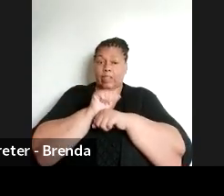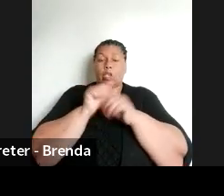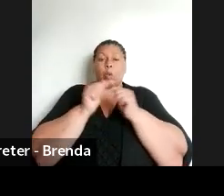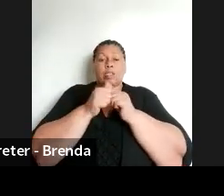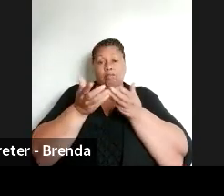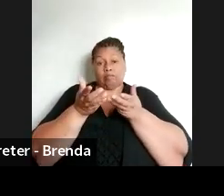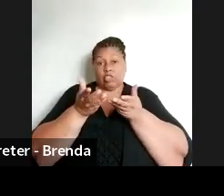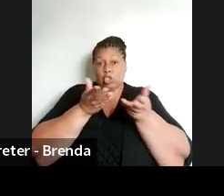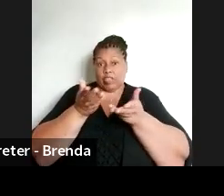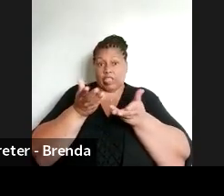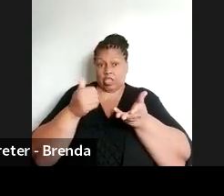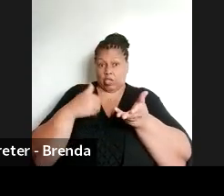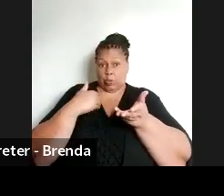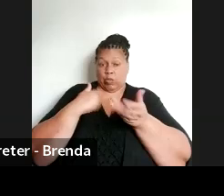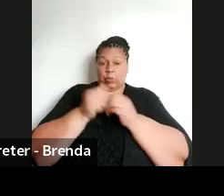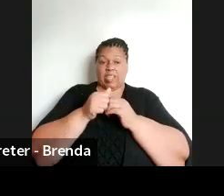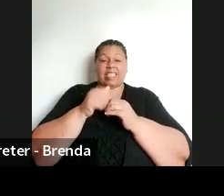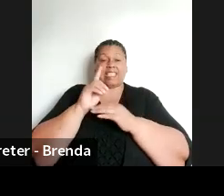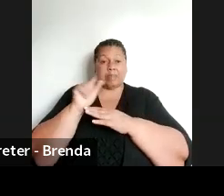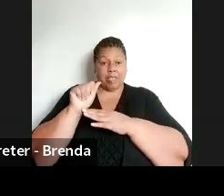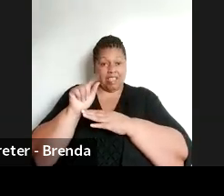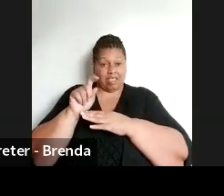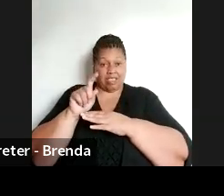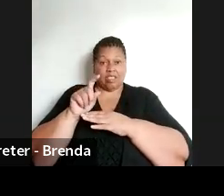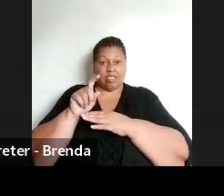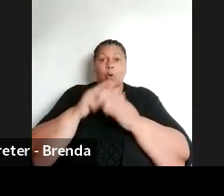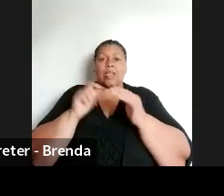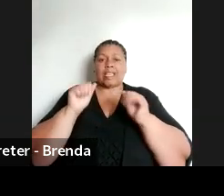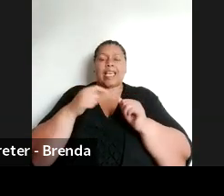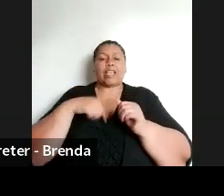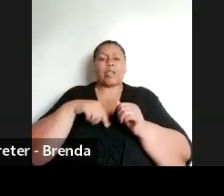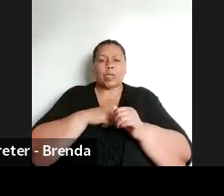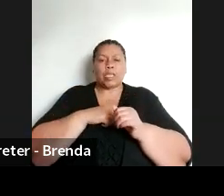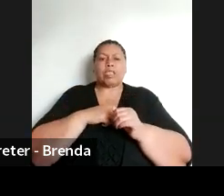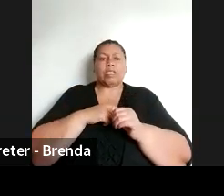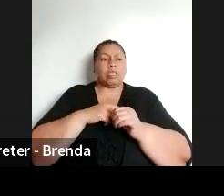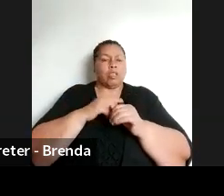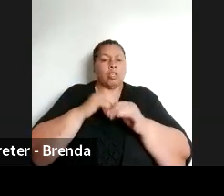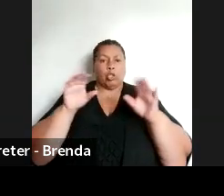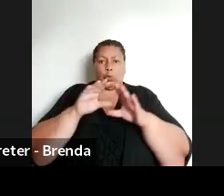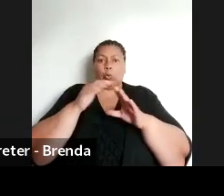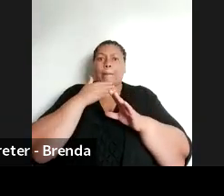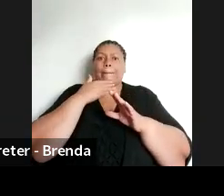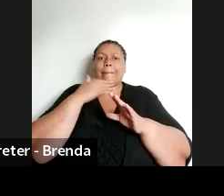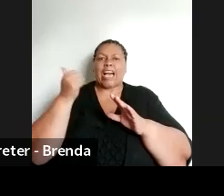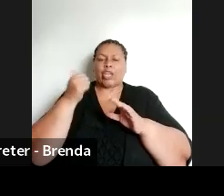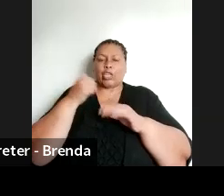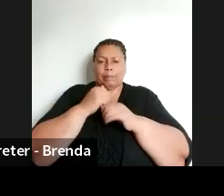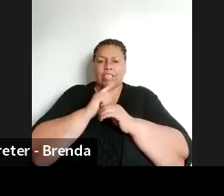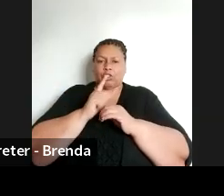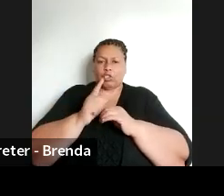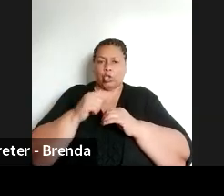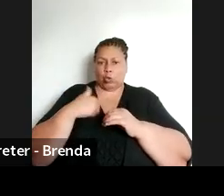serving youth with disabilities? What can we all do better to make sure that youth are included?